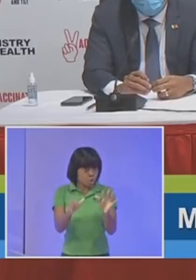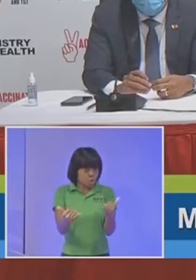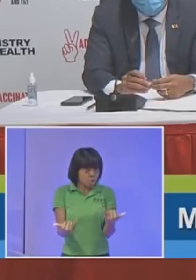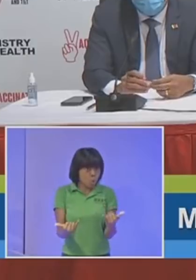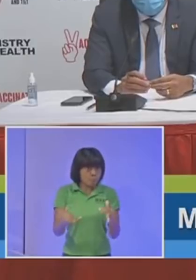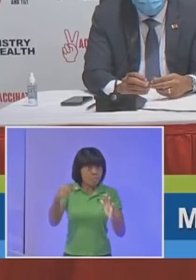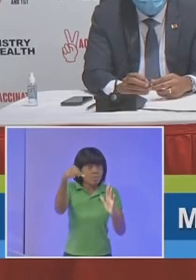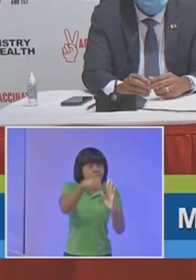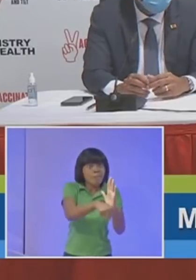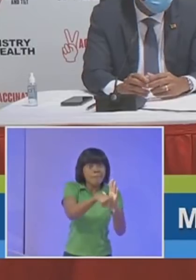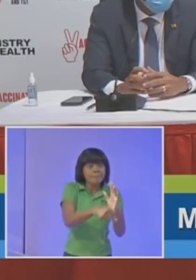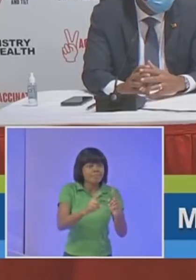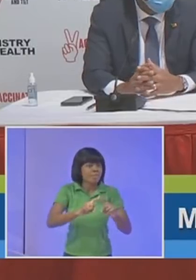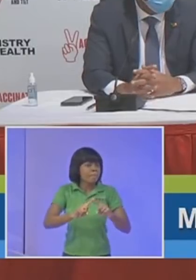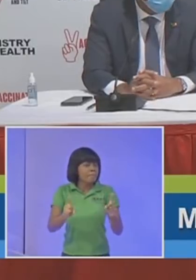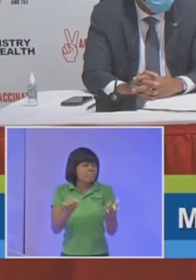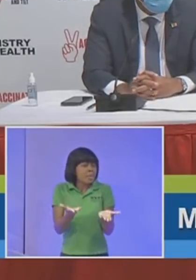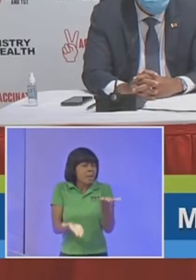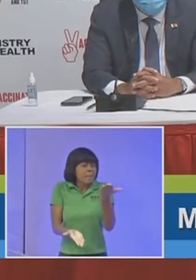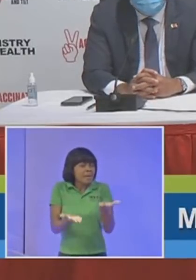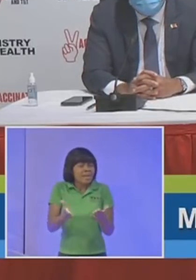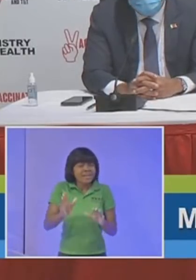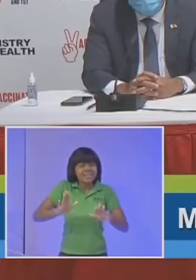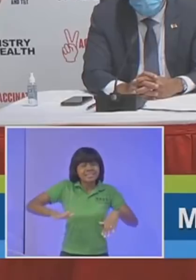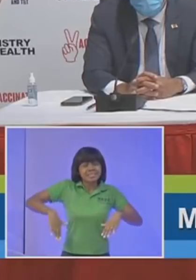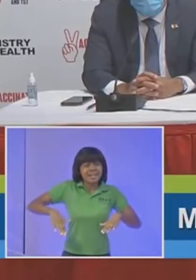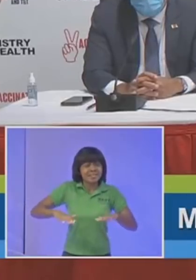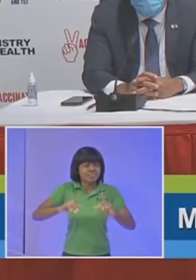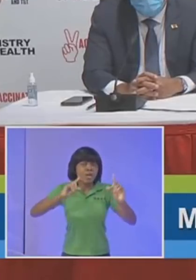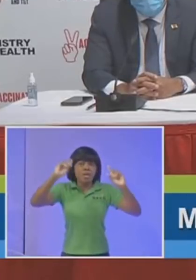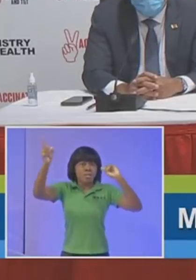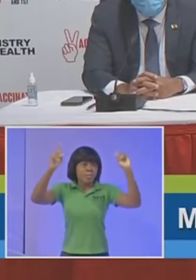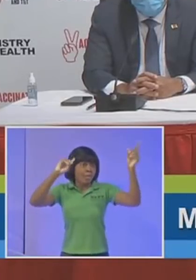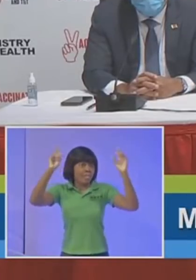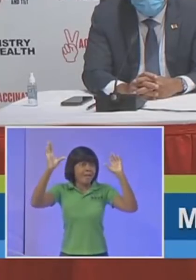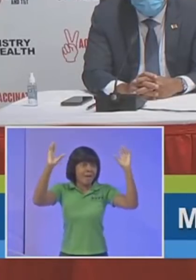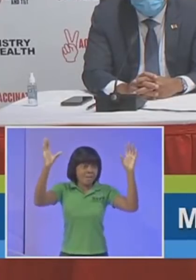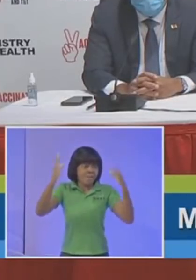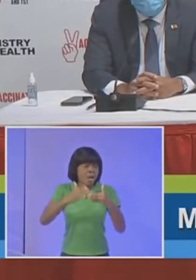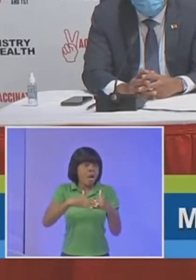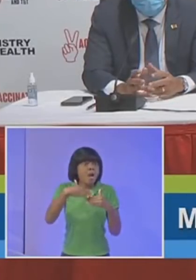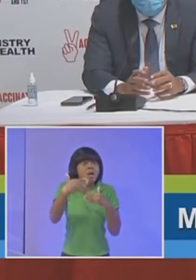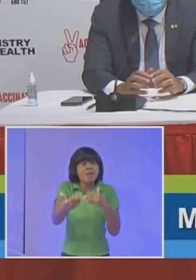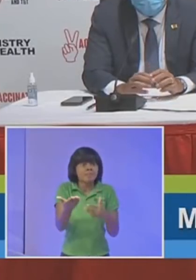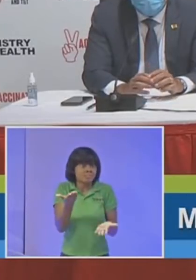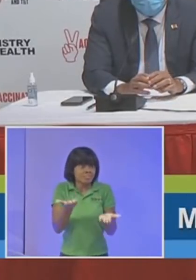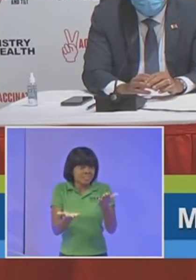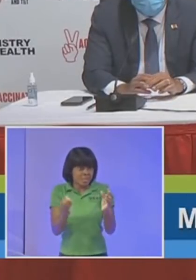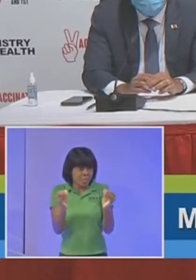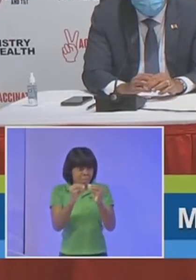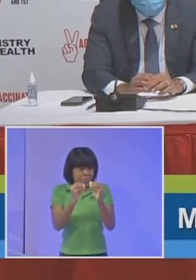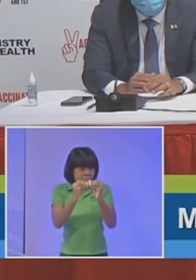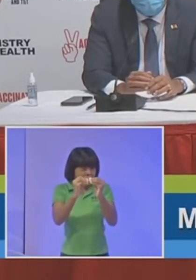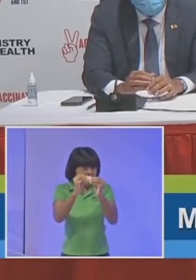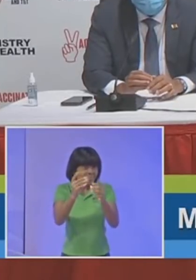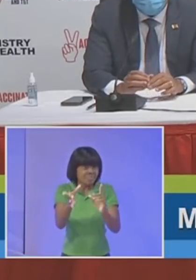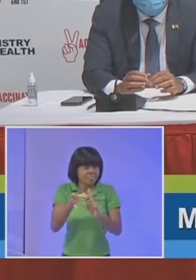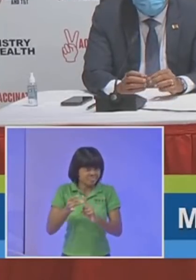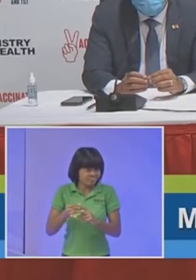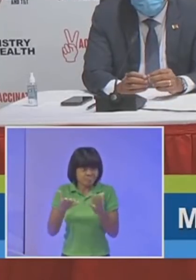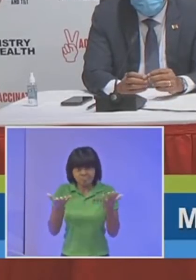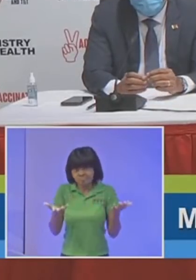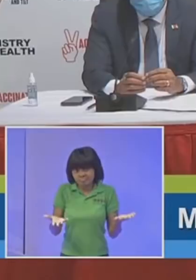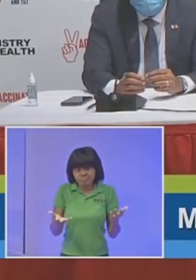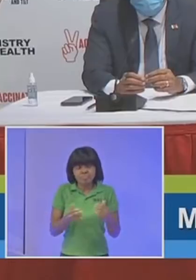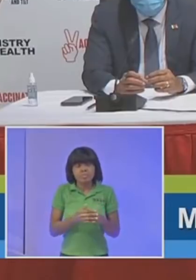that a possibility later on with those conditions being met? Okay. And secondly, right, Mike, that's the first question. Sorry, go ahead,